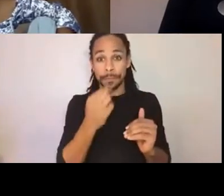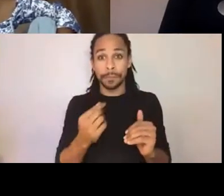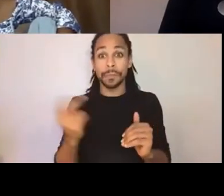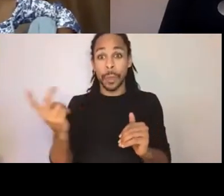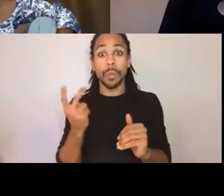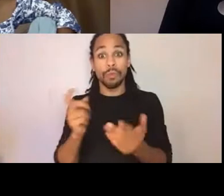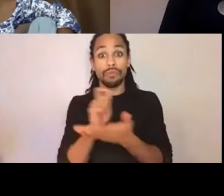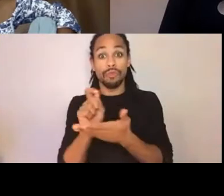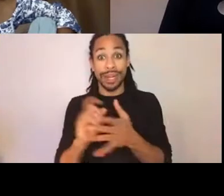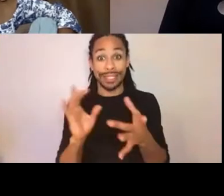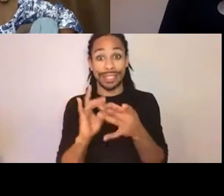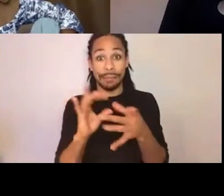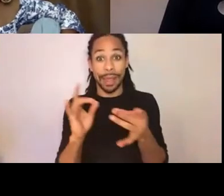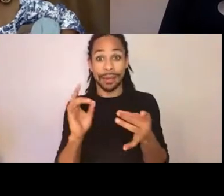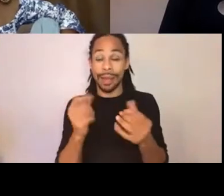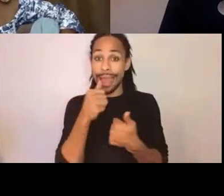and a letter